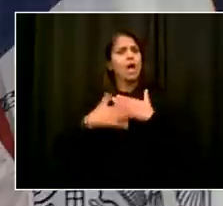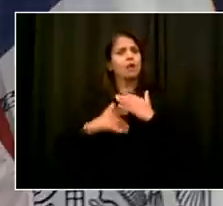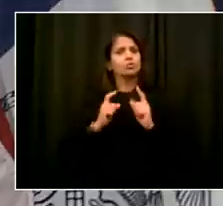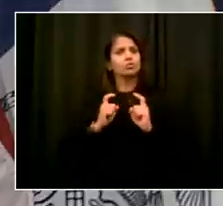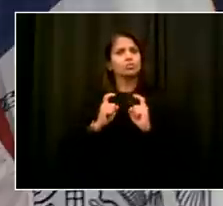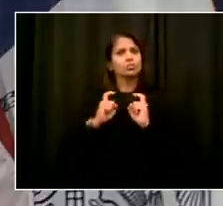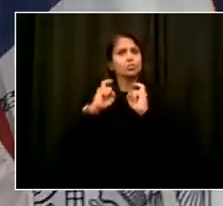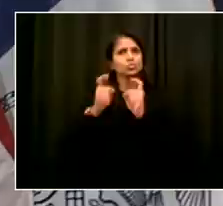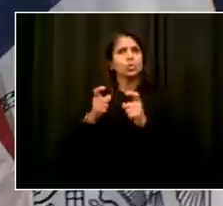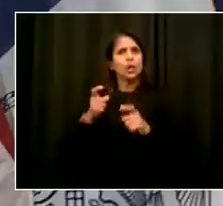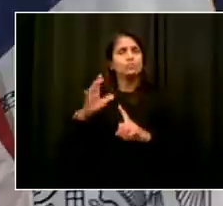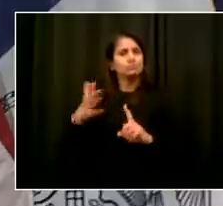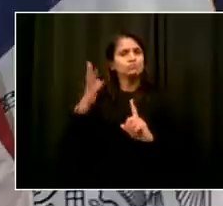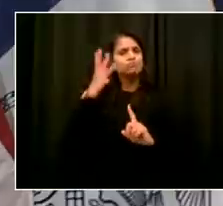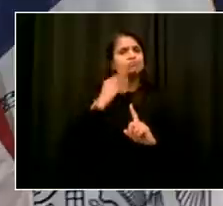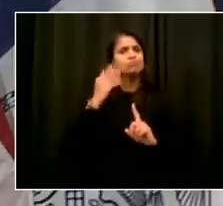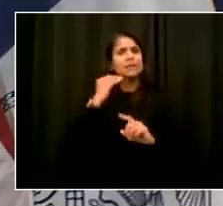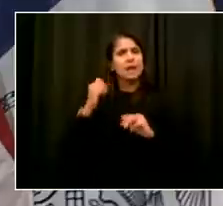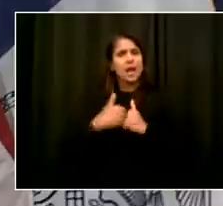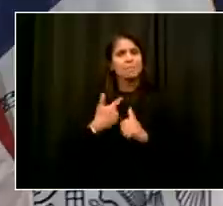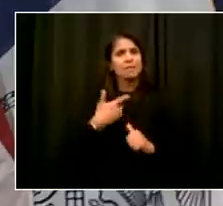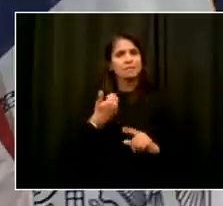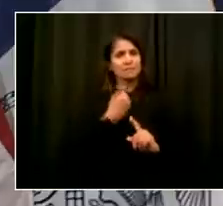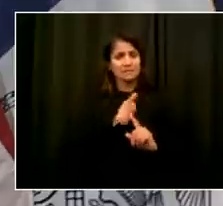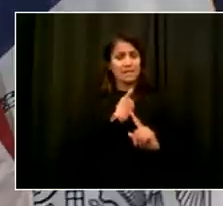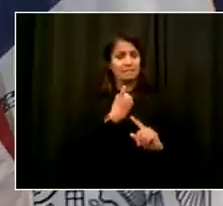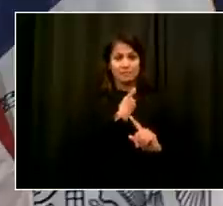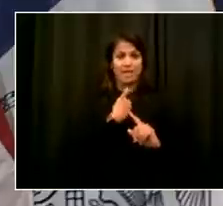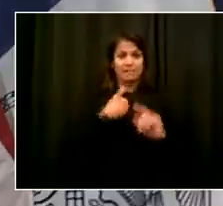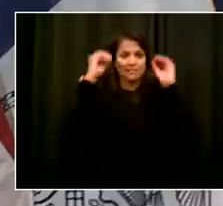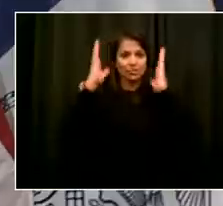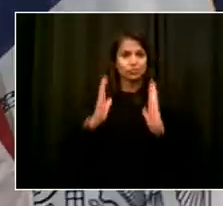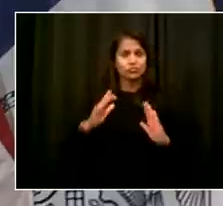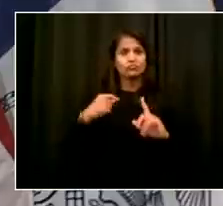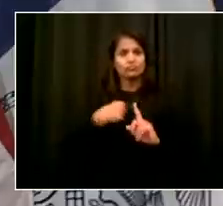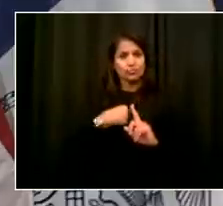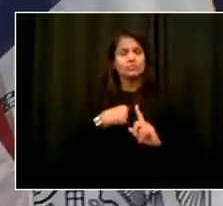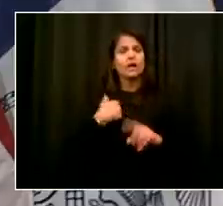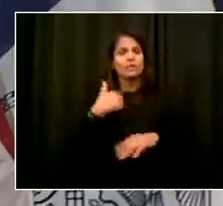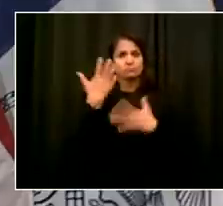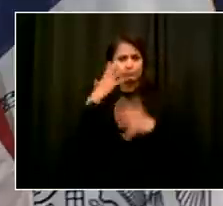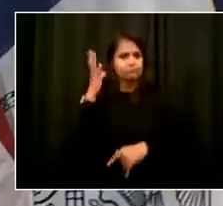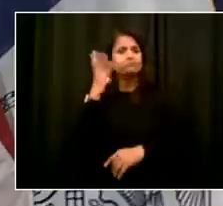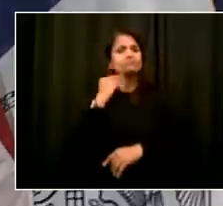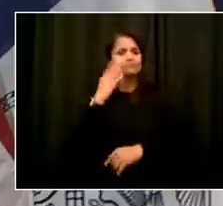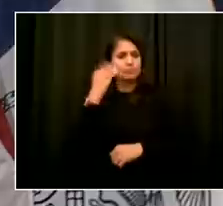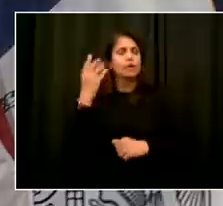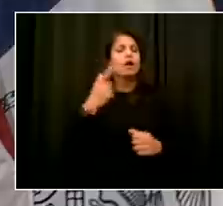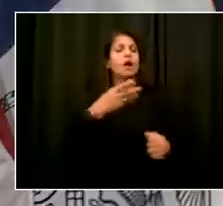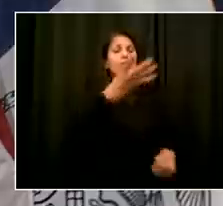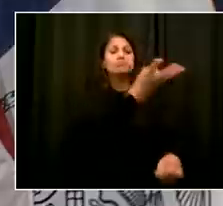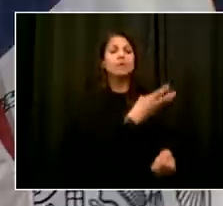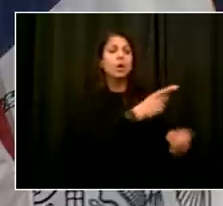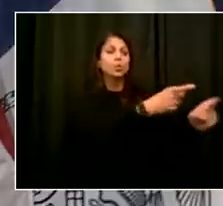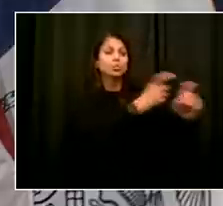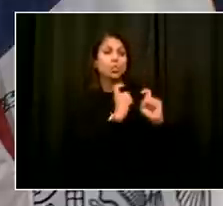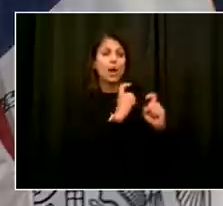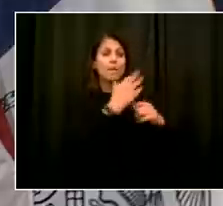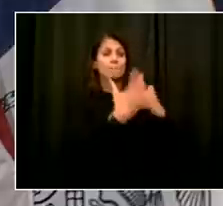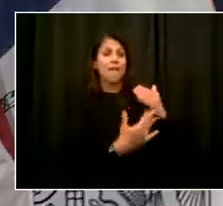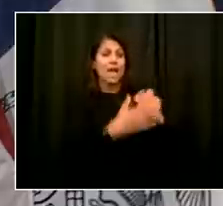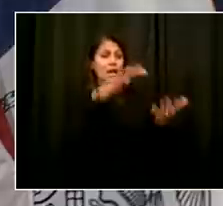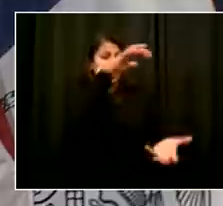it means humanly to be there for your fellow New Yorker. So my pleasure to introduce a great educator, someone we're so happy to have